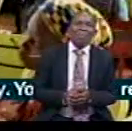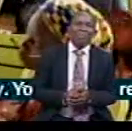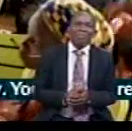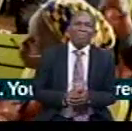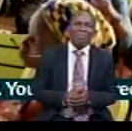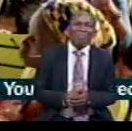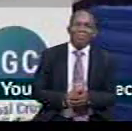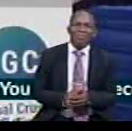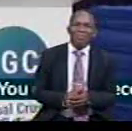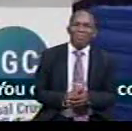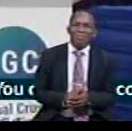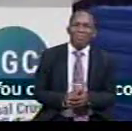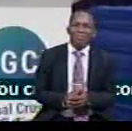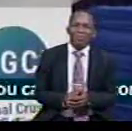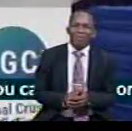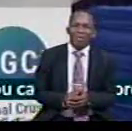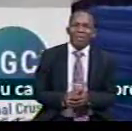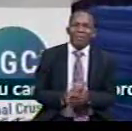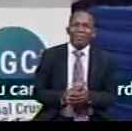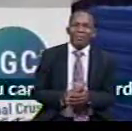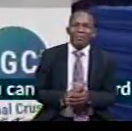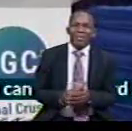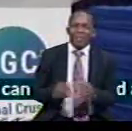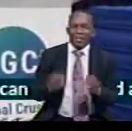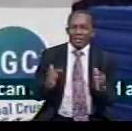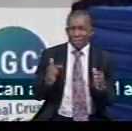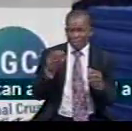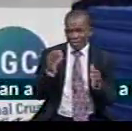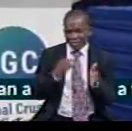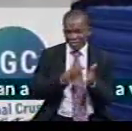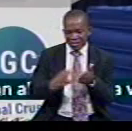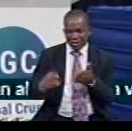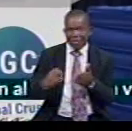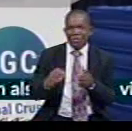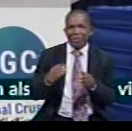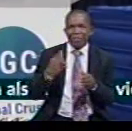fire. Let's take something from the social media.